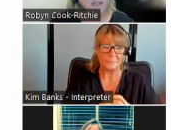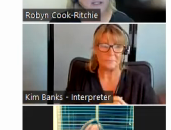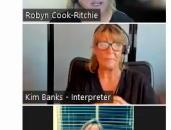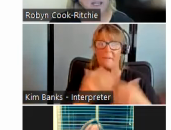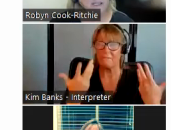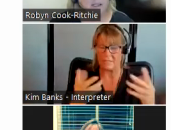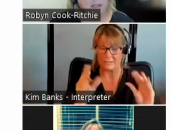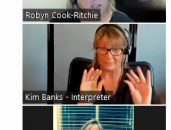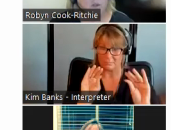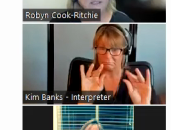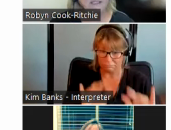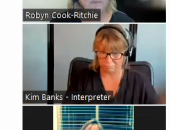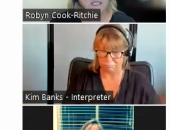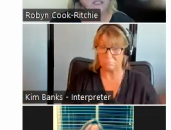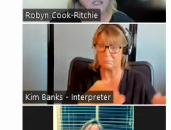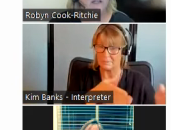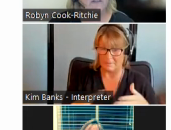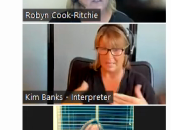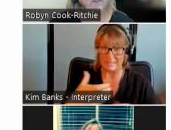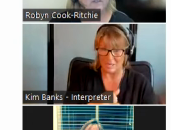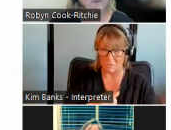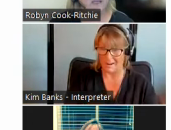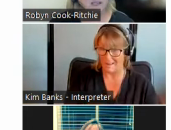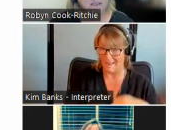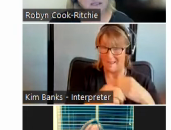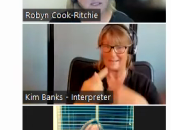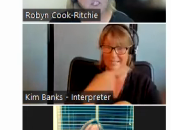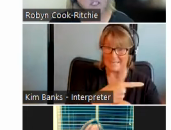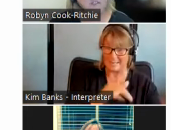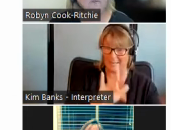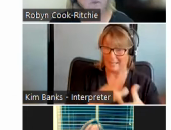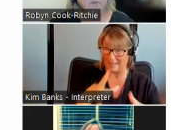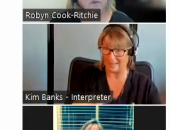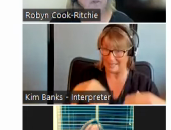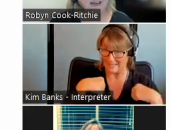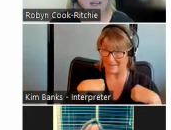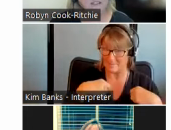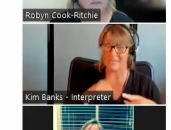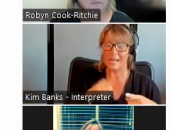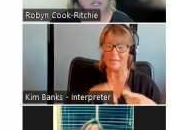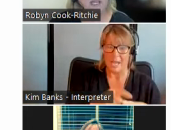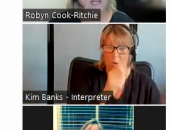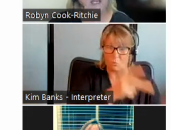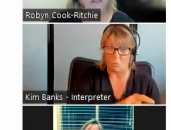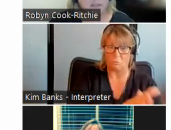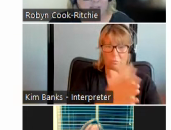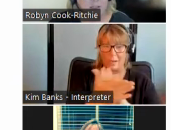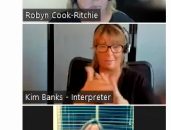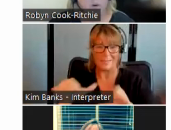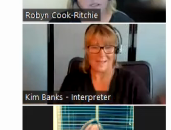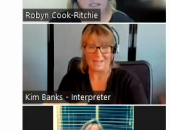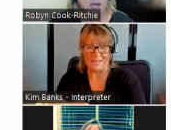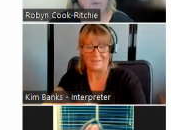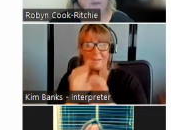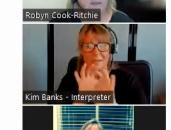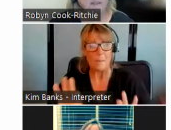put that date in, and you accept it, the service plan, as I said, changes from approved to active. This is an